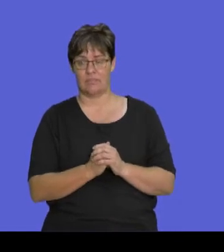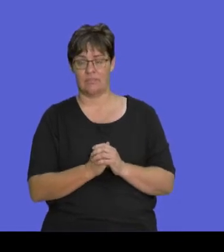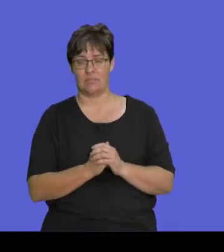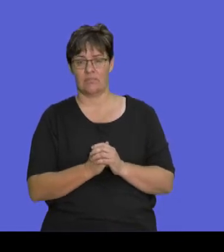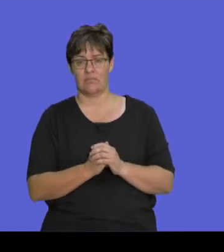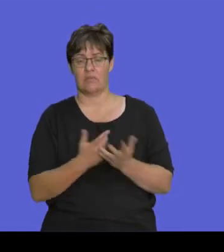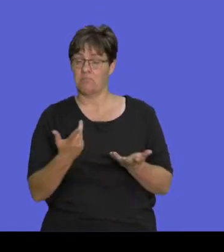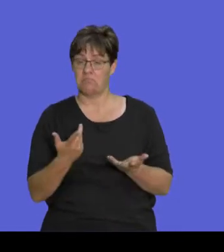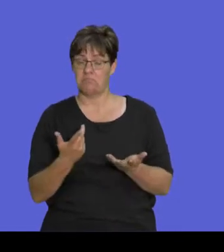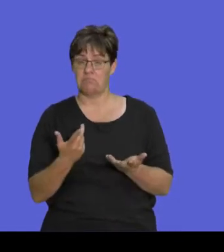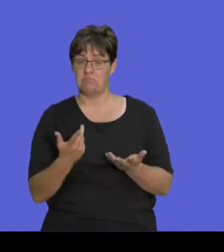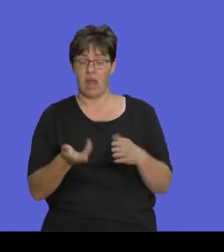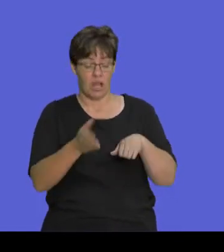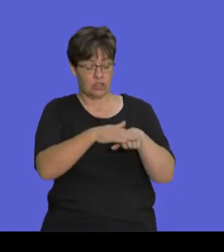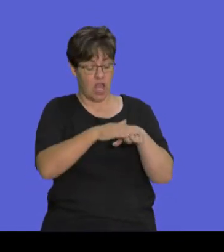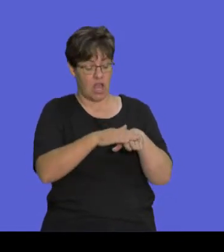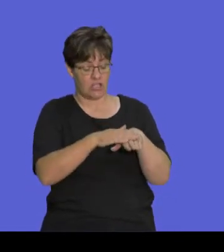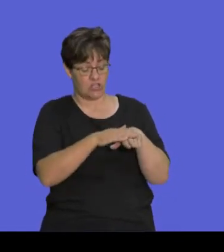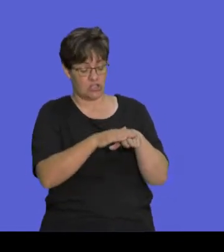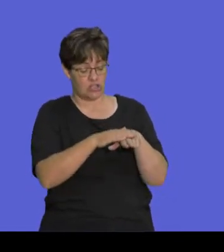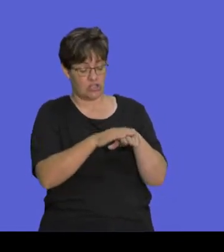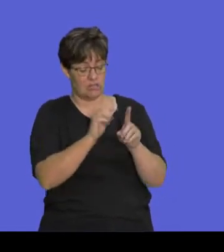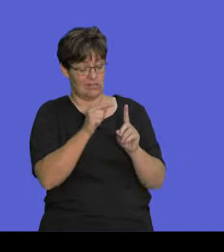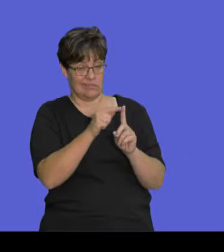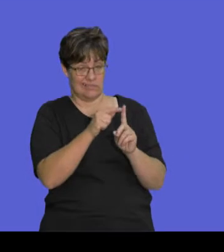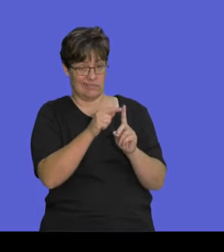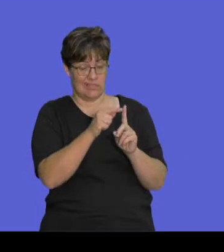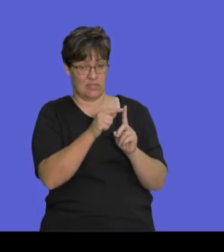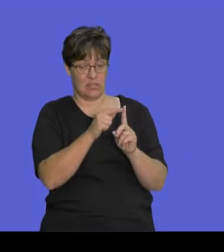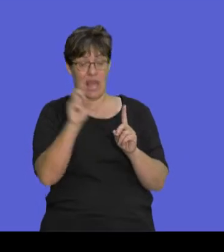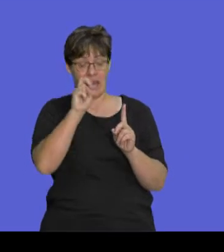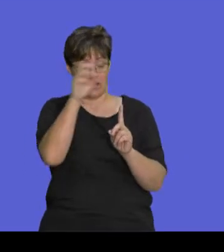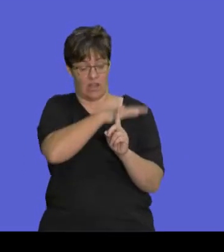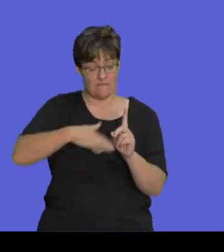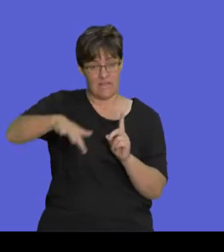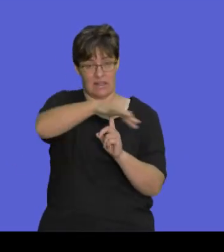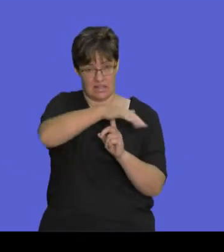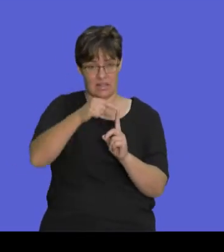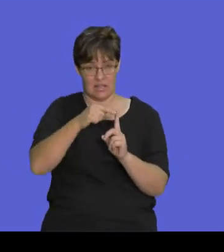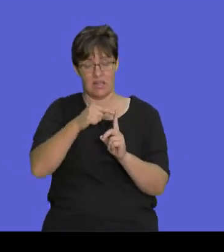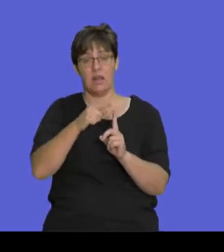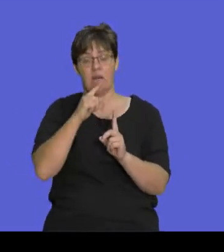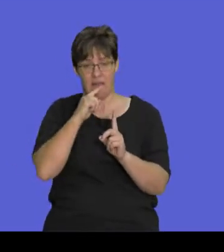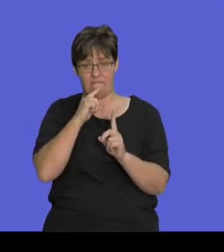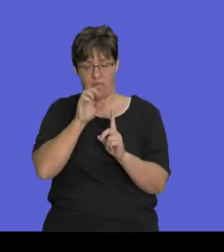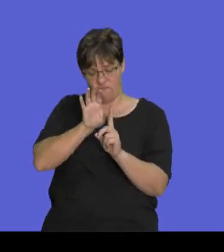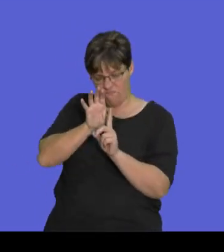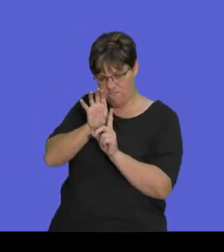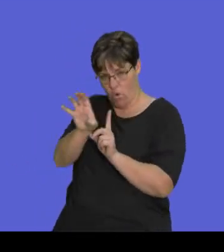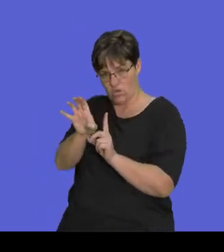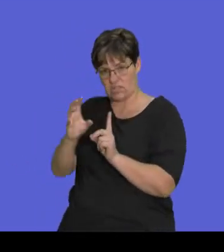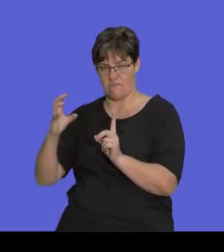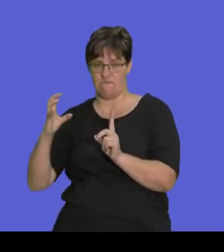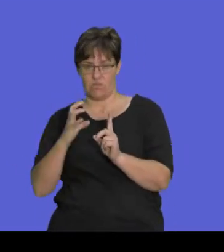So if we subject a charged particle to an electric field, it experiences an electrostatic force.